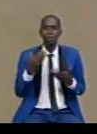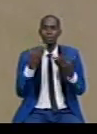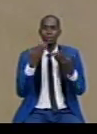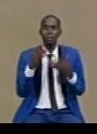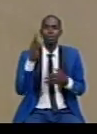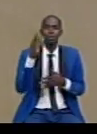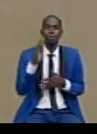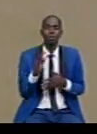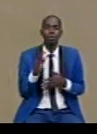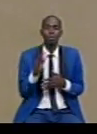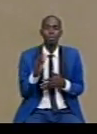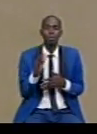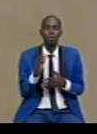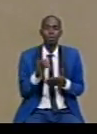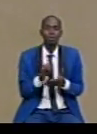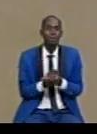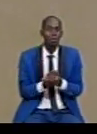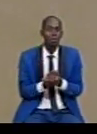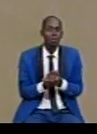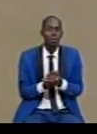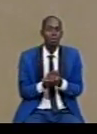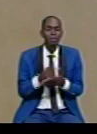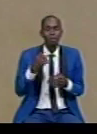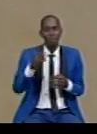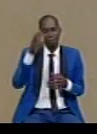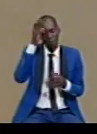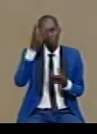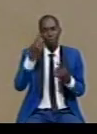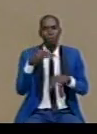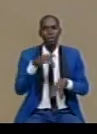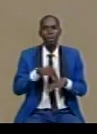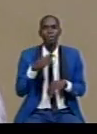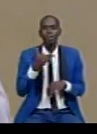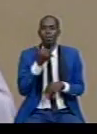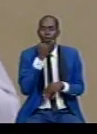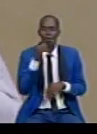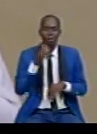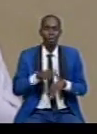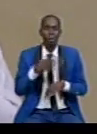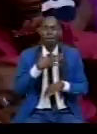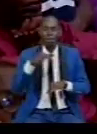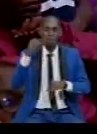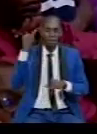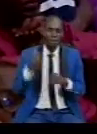a devil came at the wrong time. And at the last amen